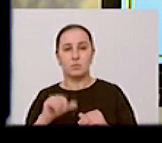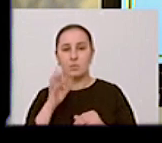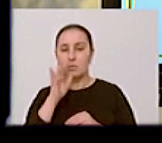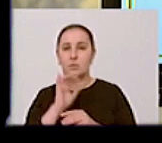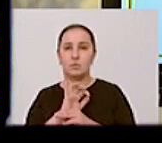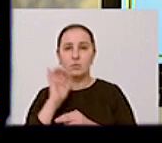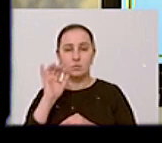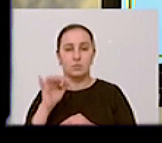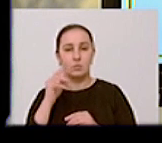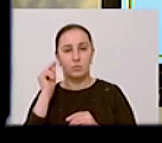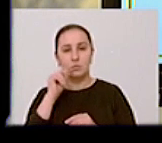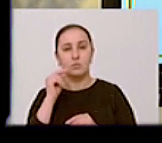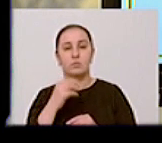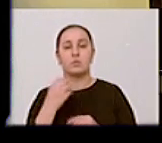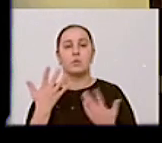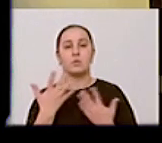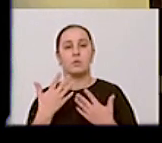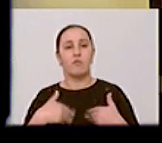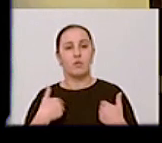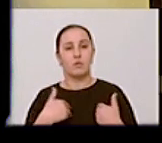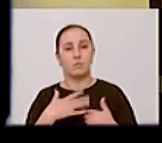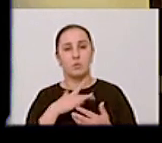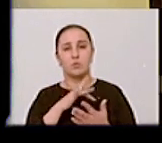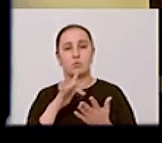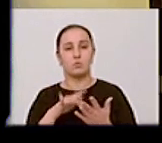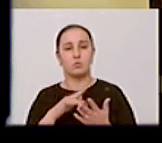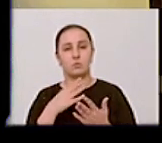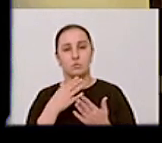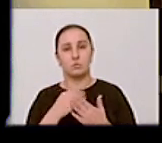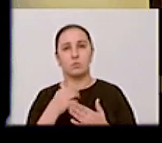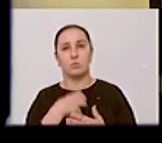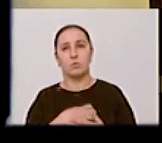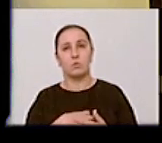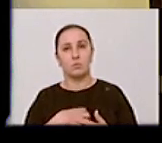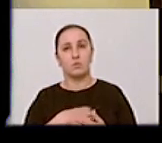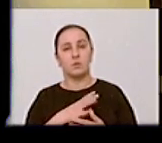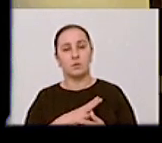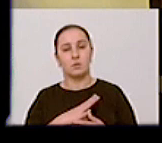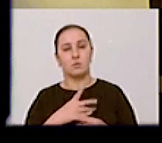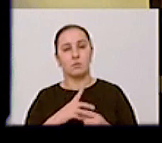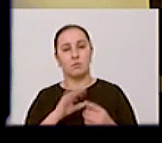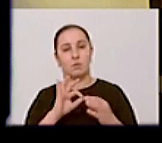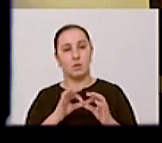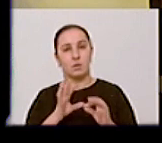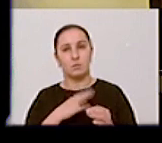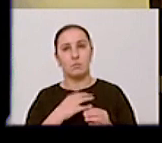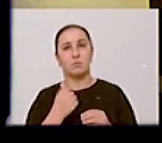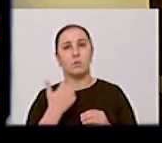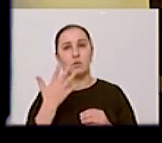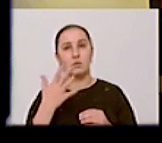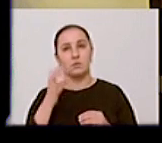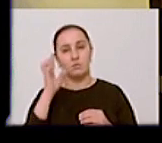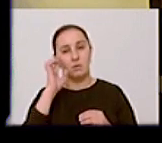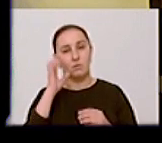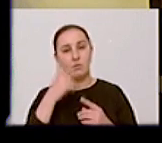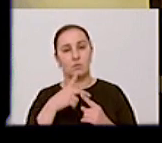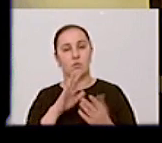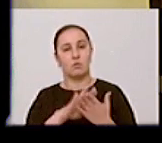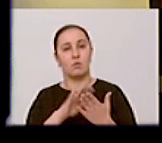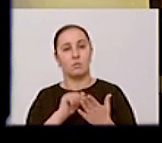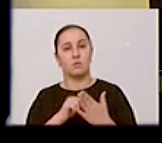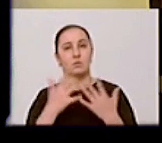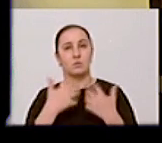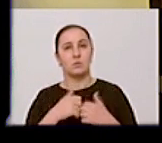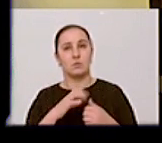mamlakatlarida o'qitish qanchalik foydali, yurt taraqqiyoti uchun muhim ekanligini ta'kidlab, bir qancha davlatlarning nomini